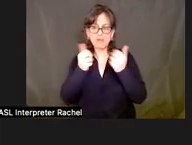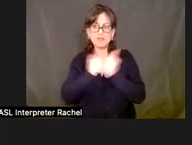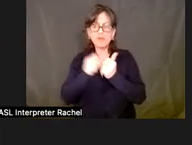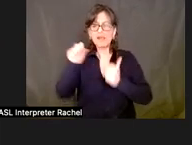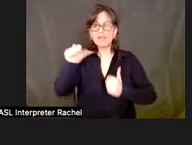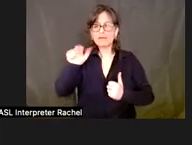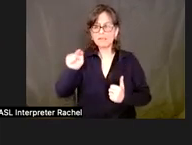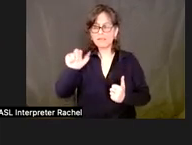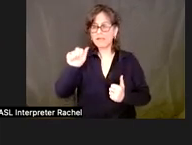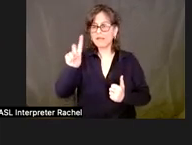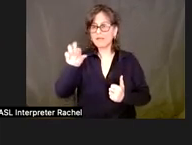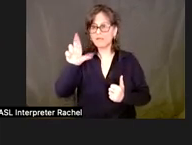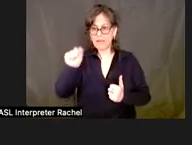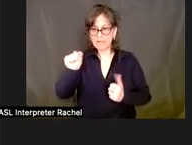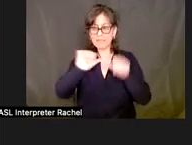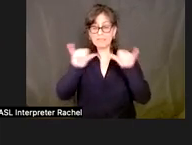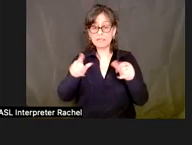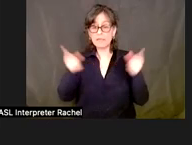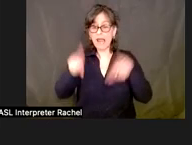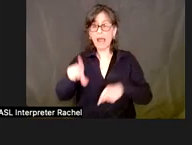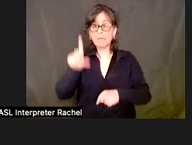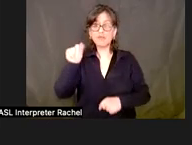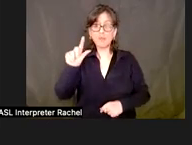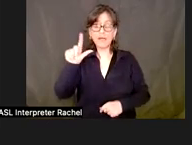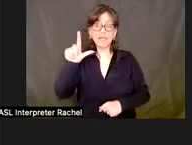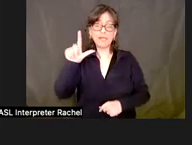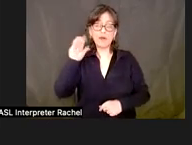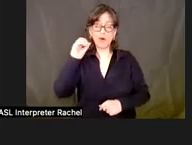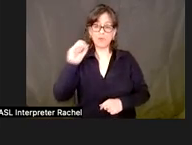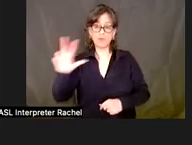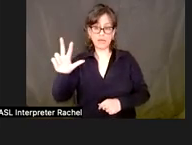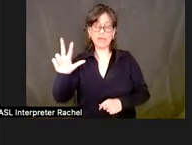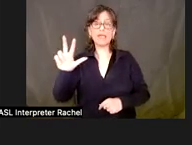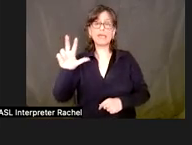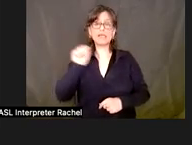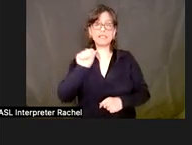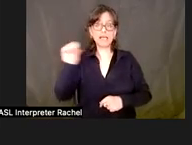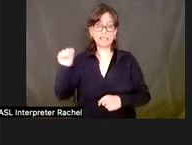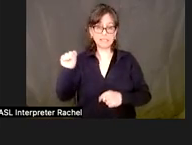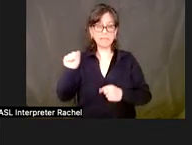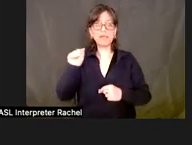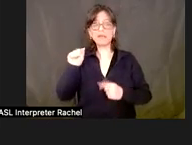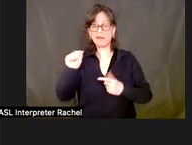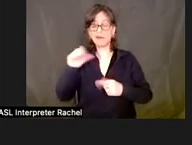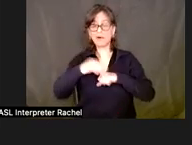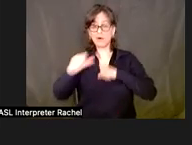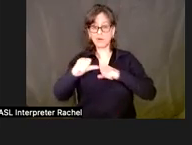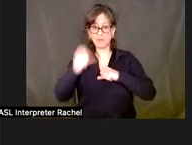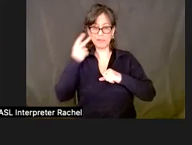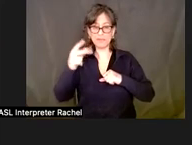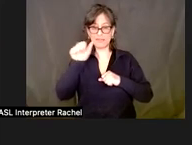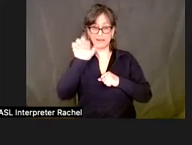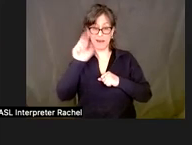the 2003 San Simeon earthquake, indicated by the arrow there, was not on